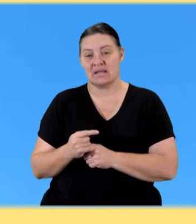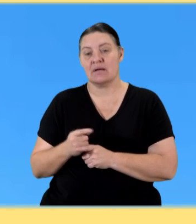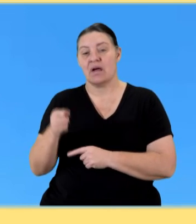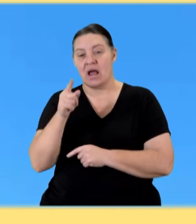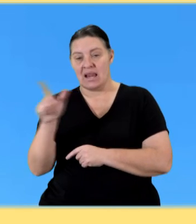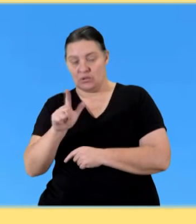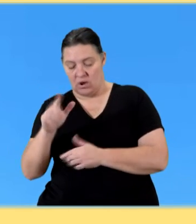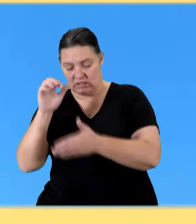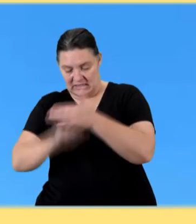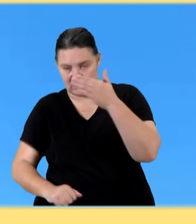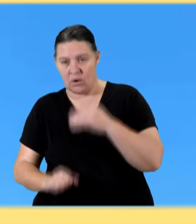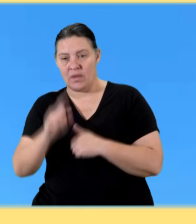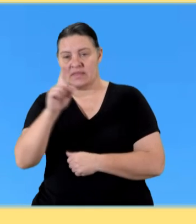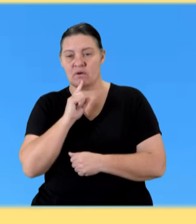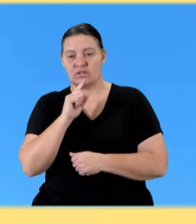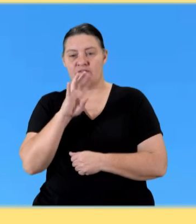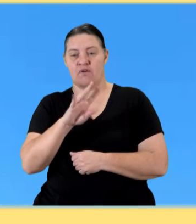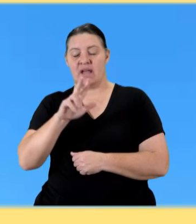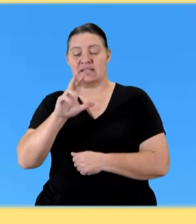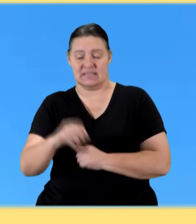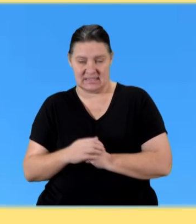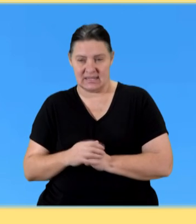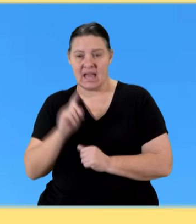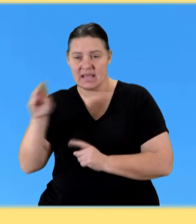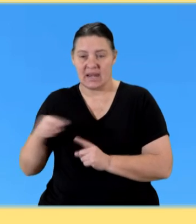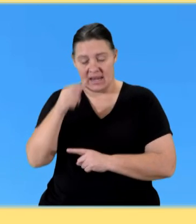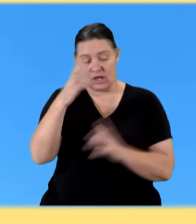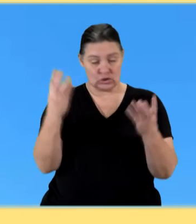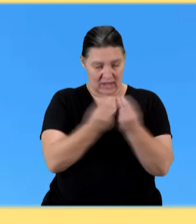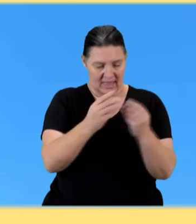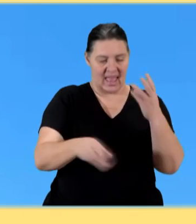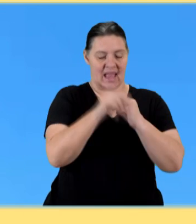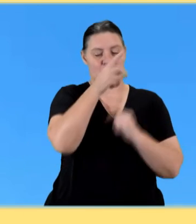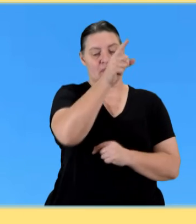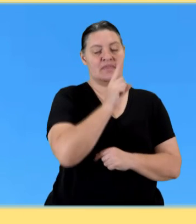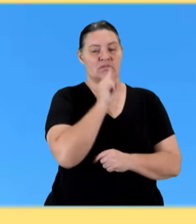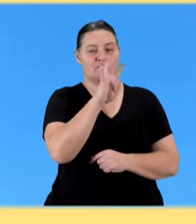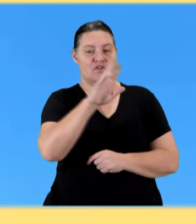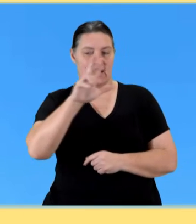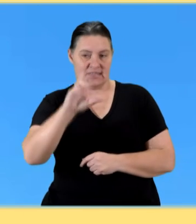and I'll subtract it, 1,480. And I'll add it to Together,